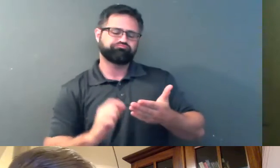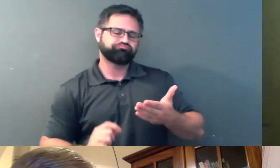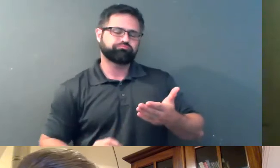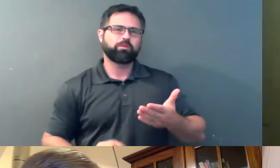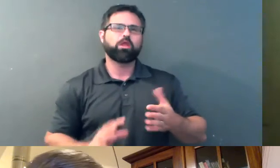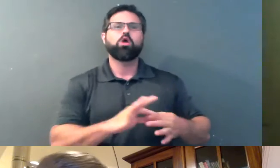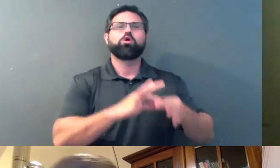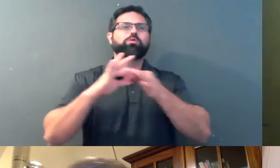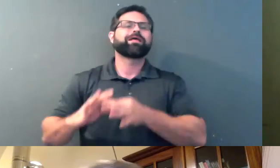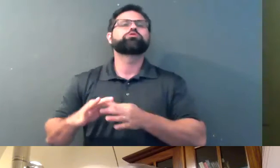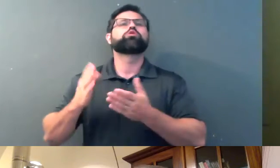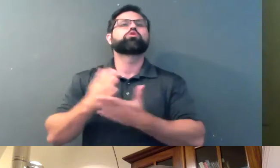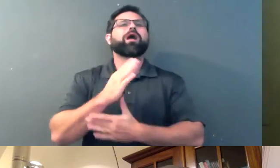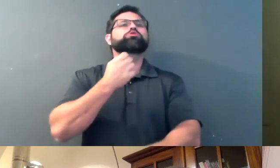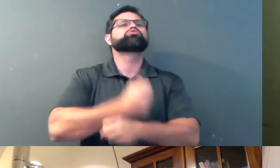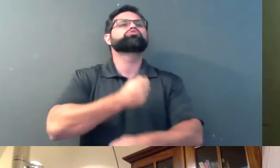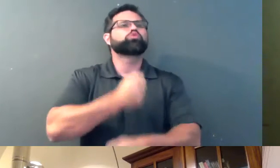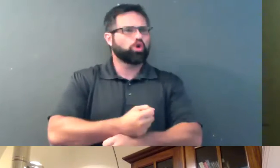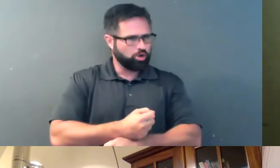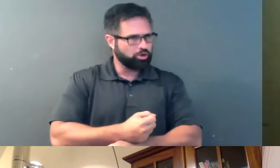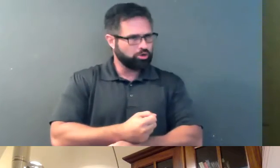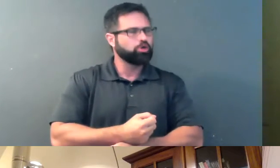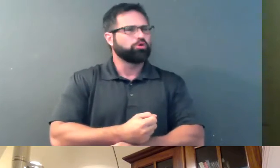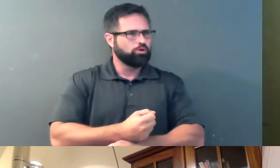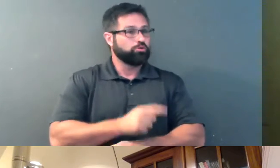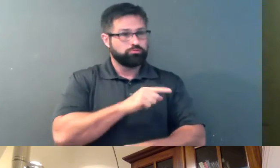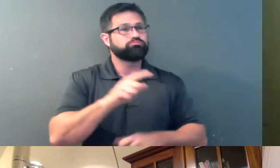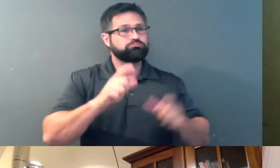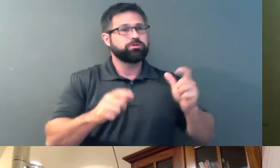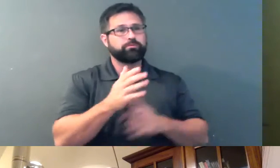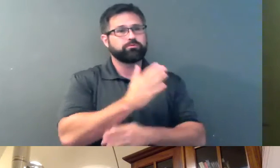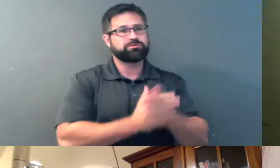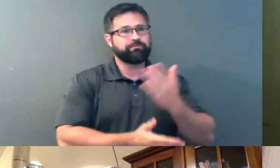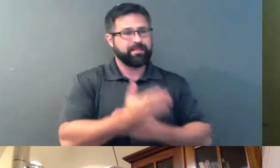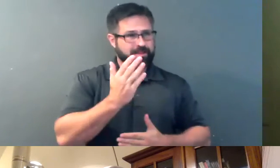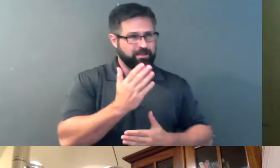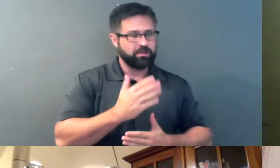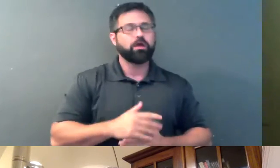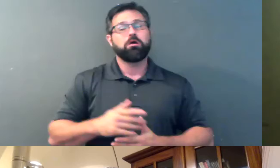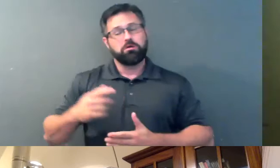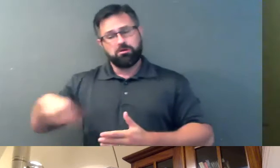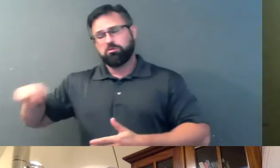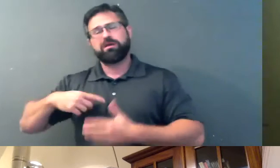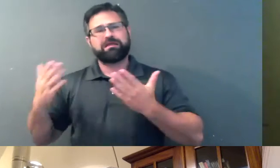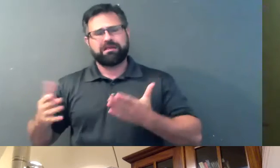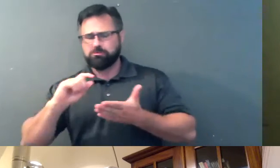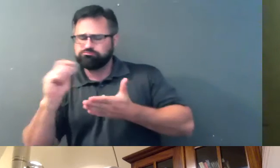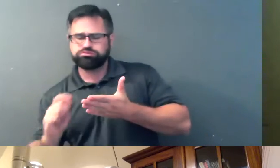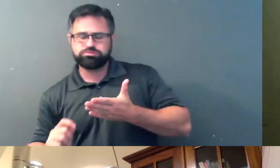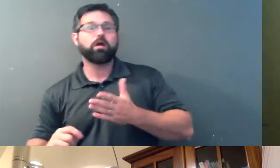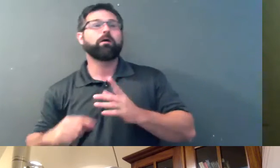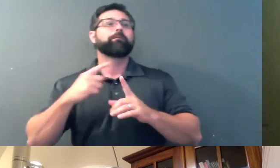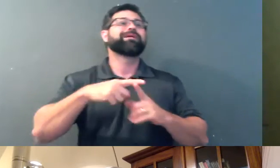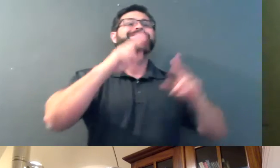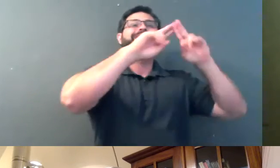work and employment for persons with disabilities with support from the International Labour